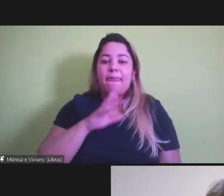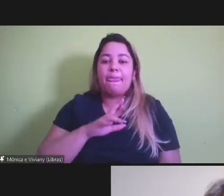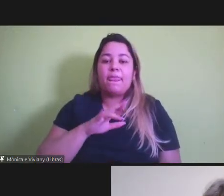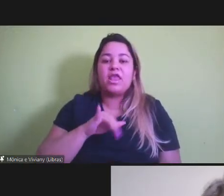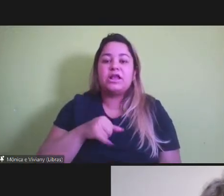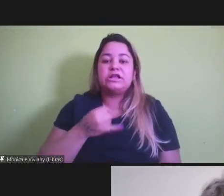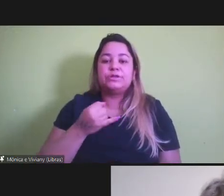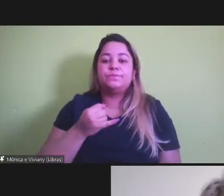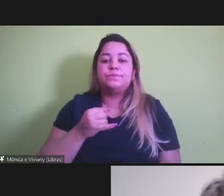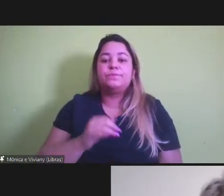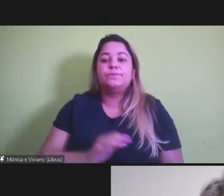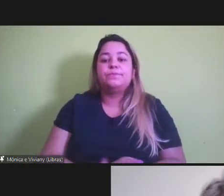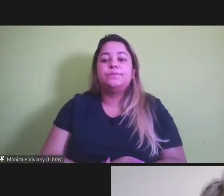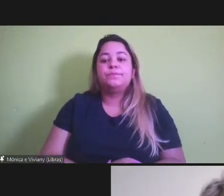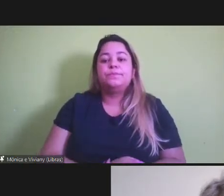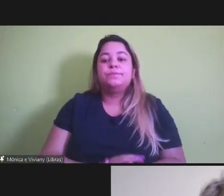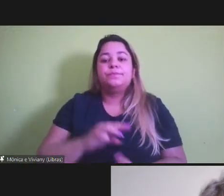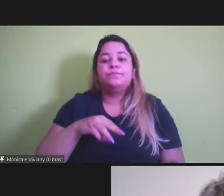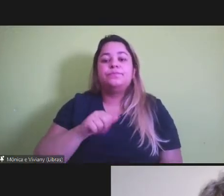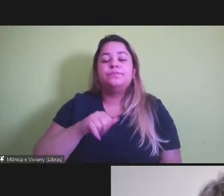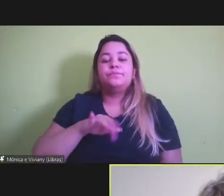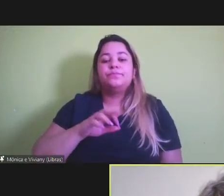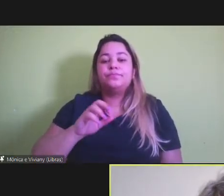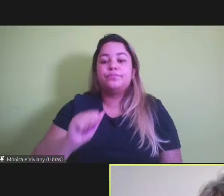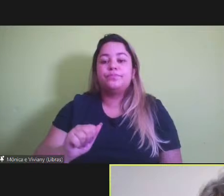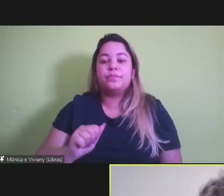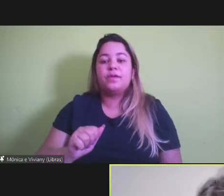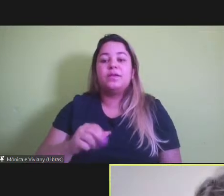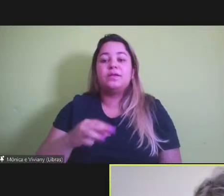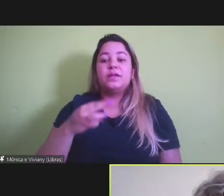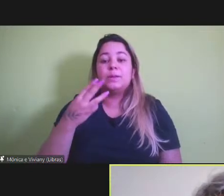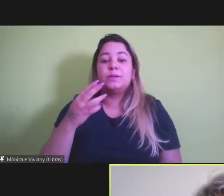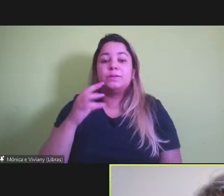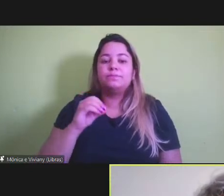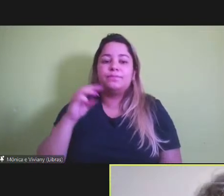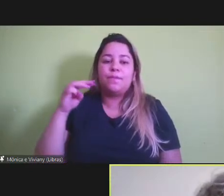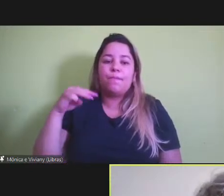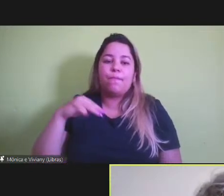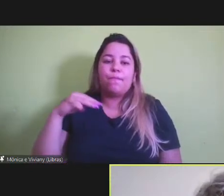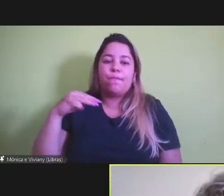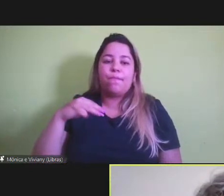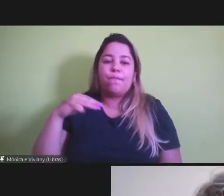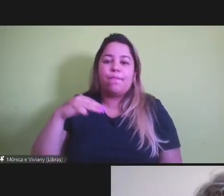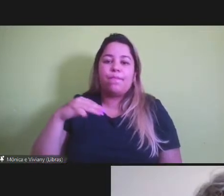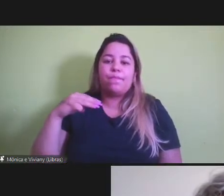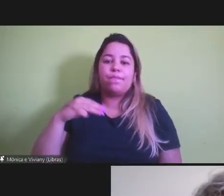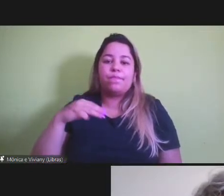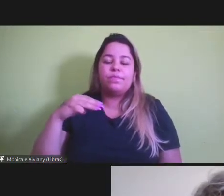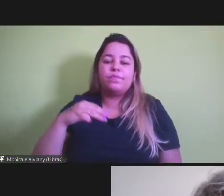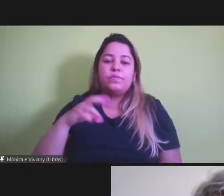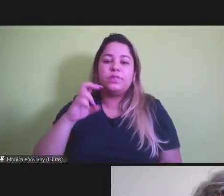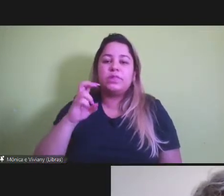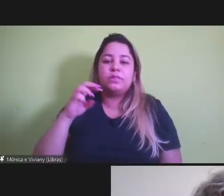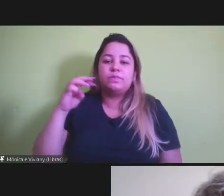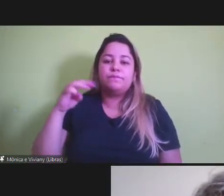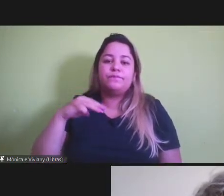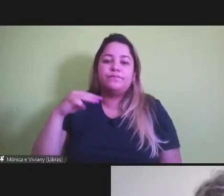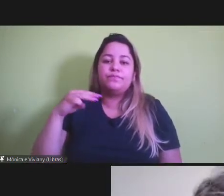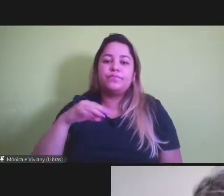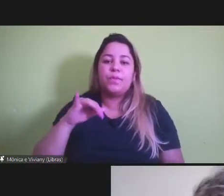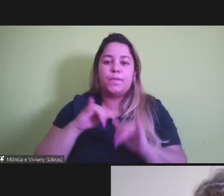Humanities of the Federal University of Rio de Janeiro. Doctor, you're going to have half an hour for your presentation,